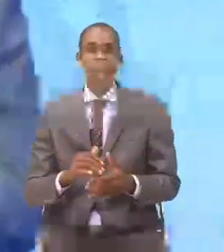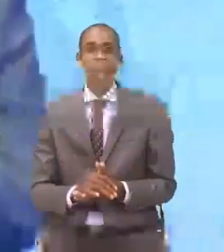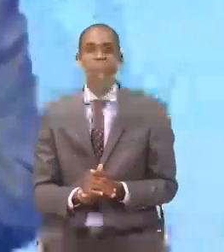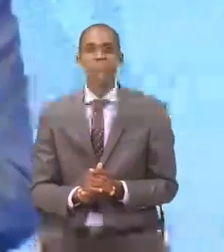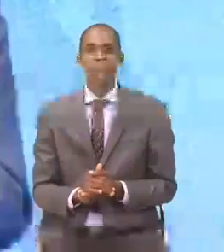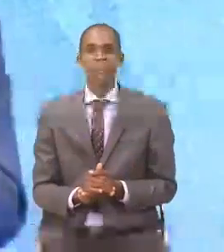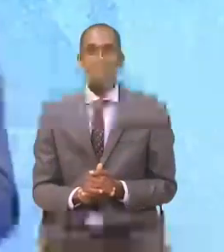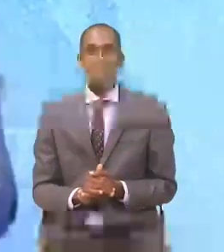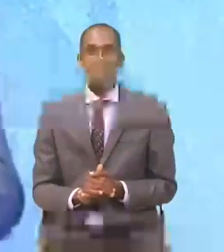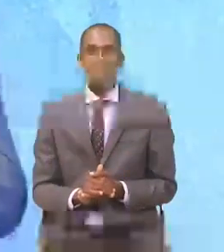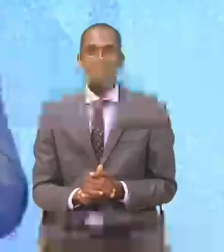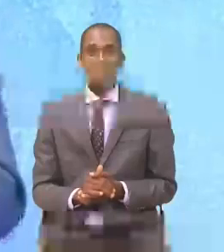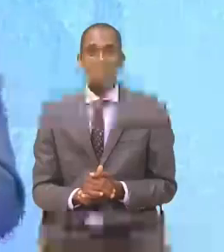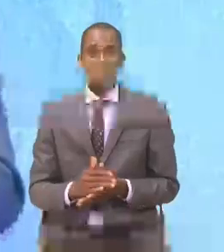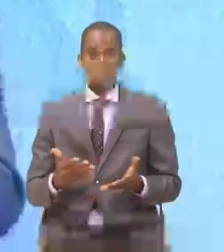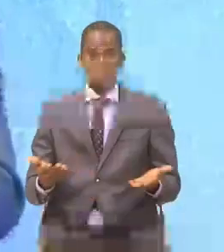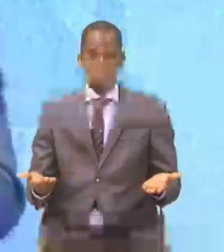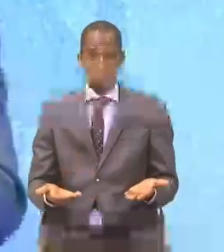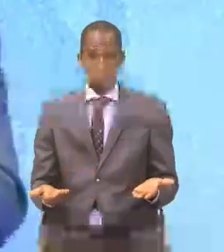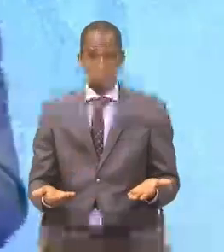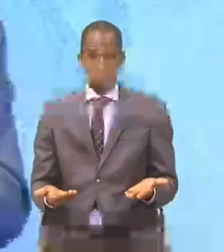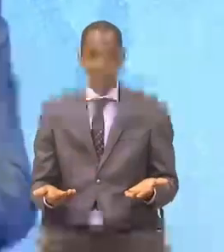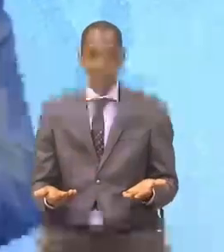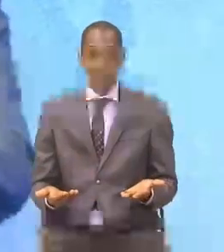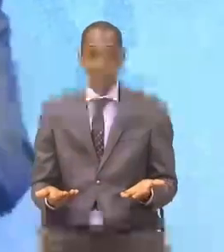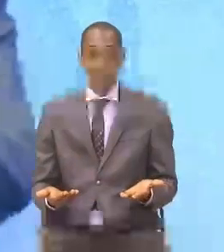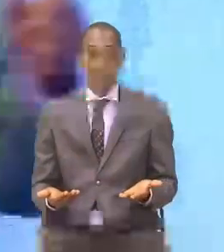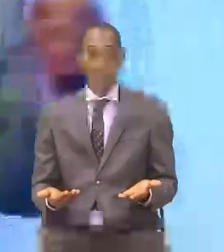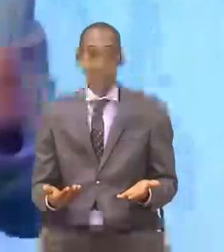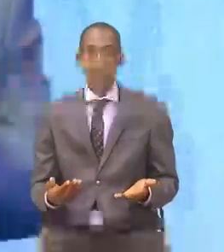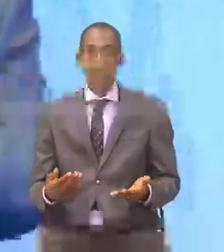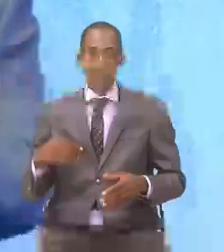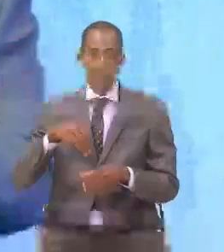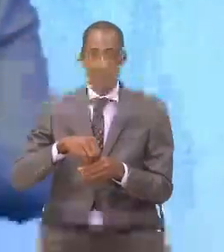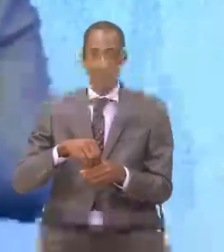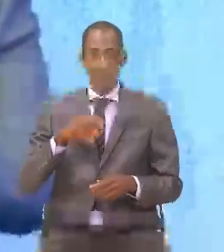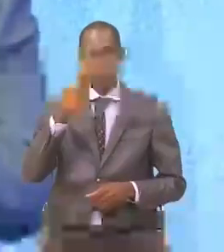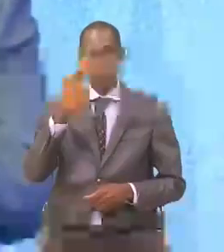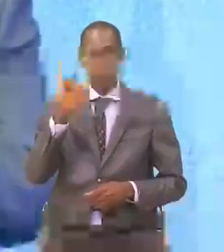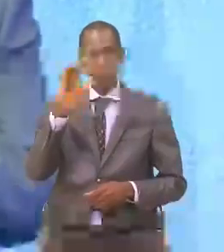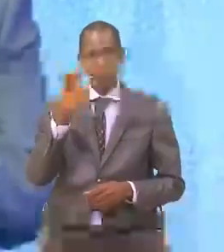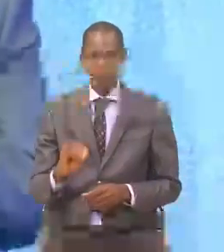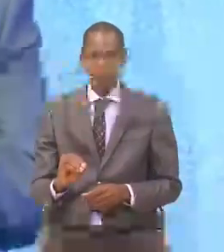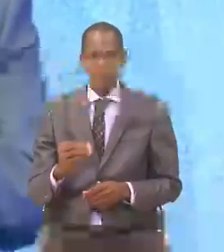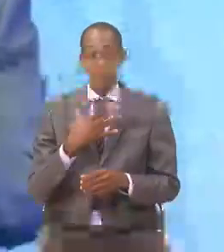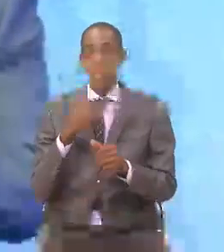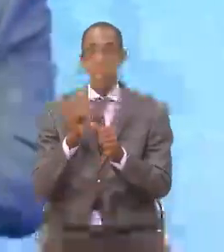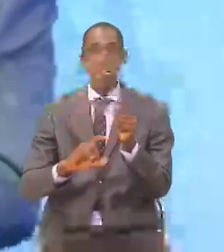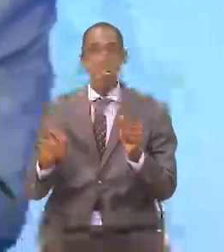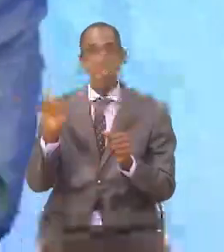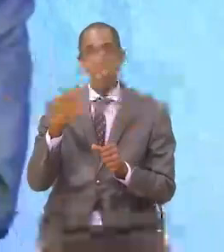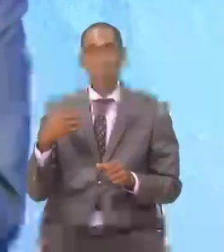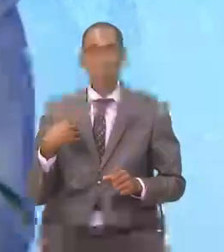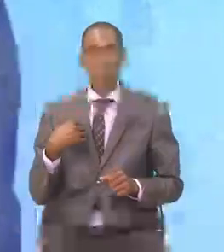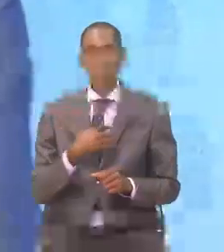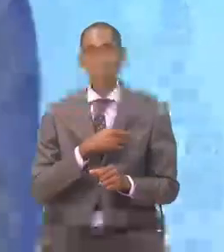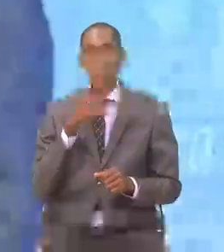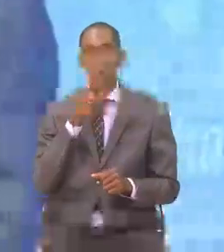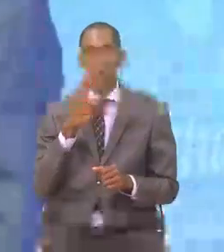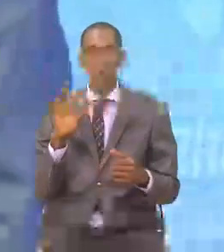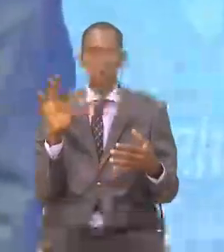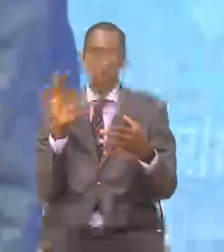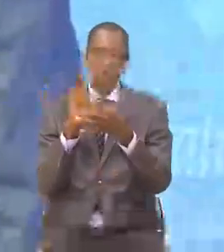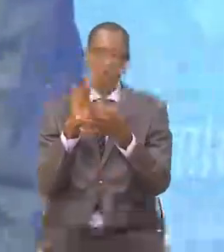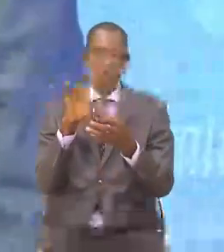Now, now, now. Here with us in OU, and in all